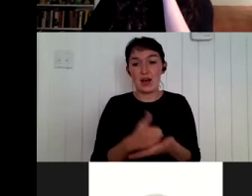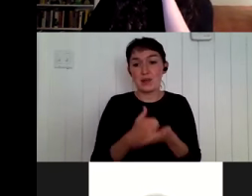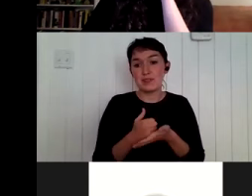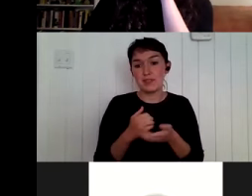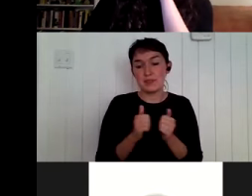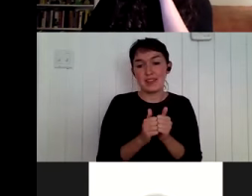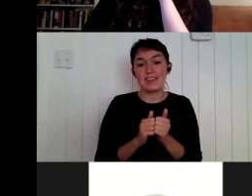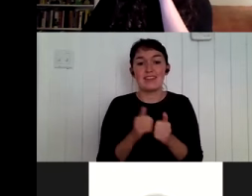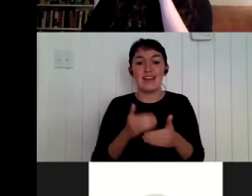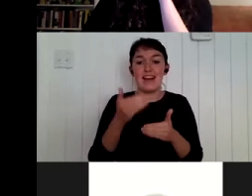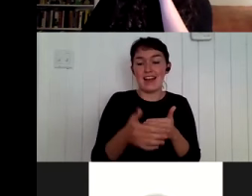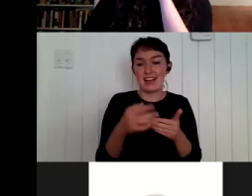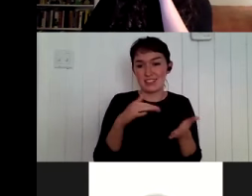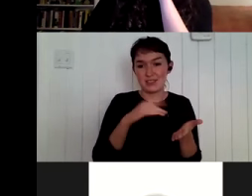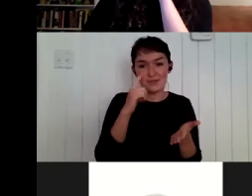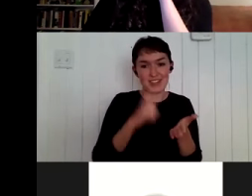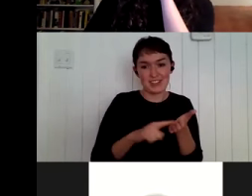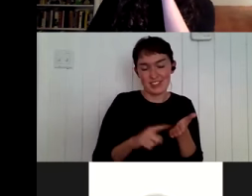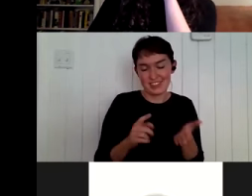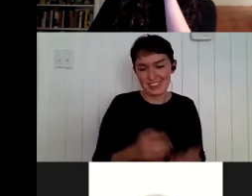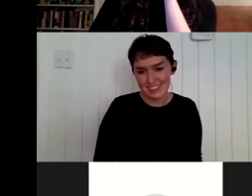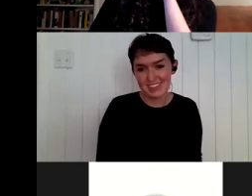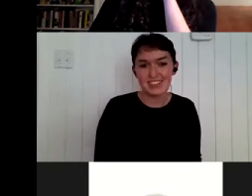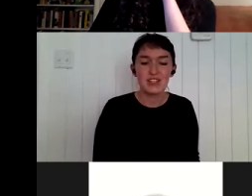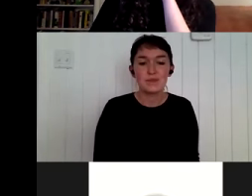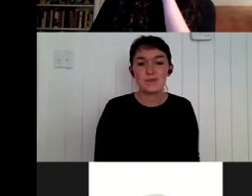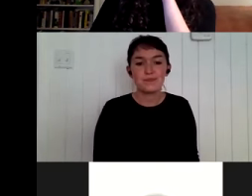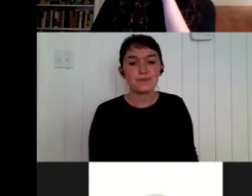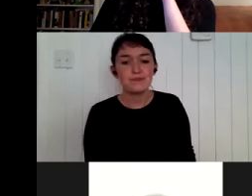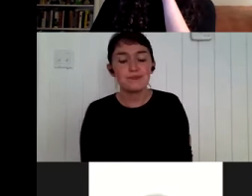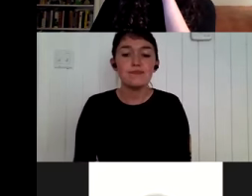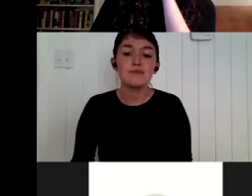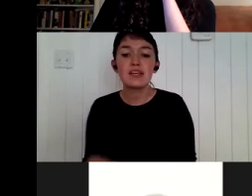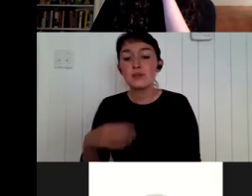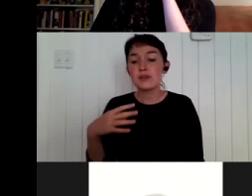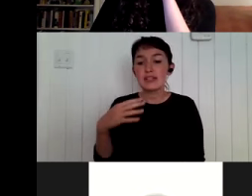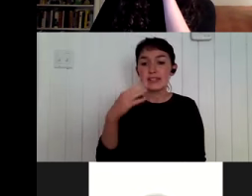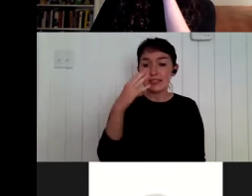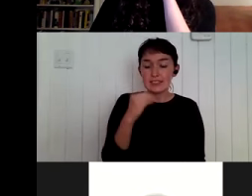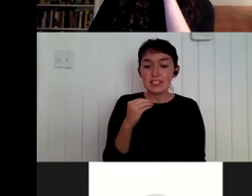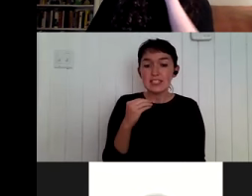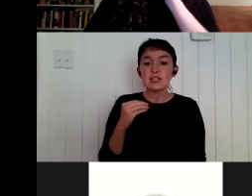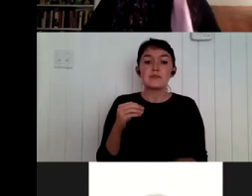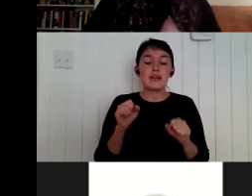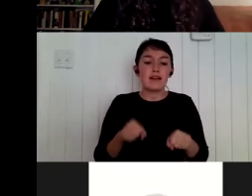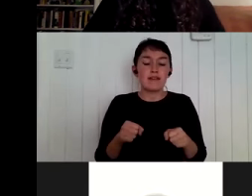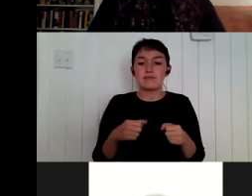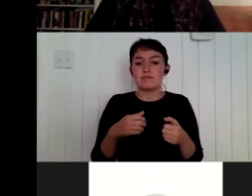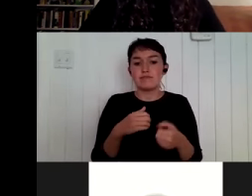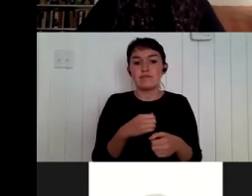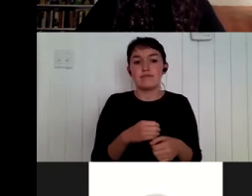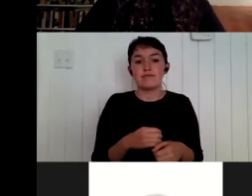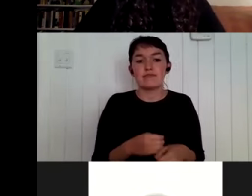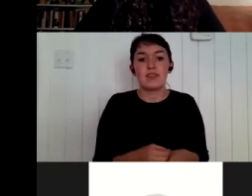we know that disturbances in sleep can influence a variety of cognitive and affective factors. Emily just gave you a laundry list of all the